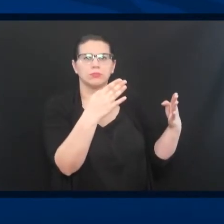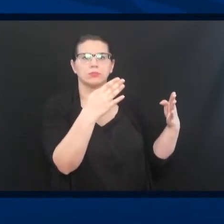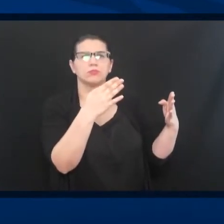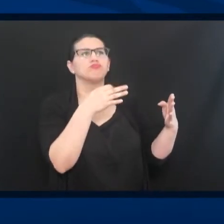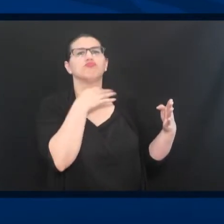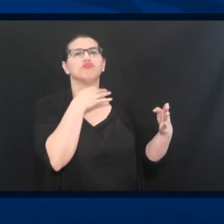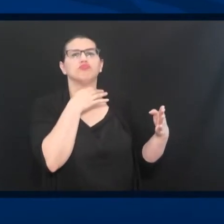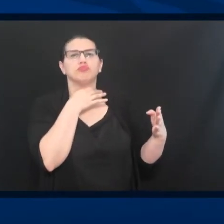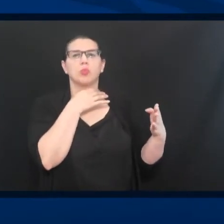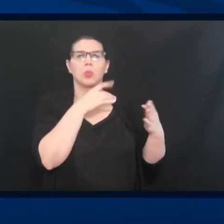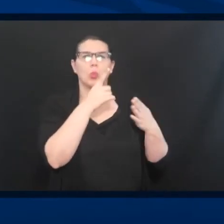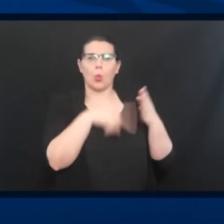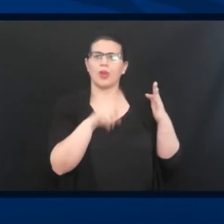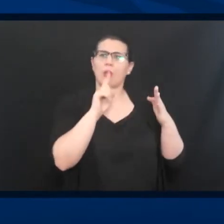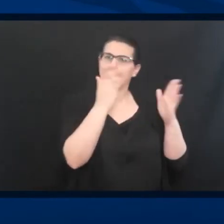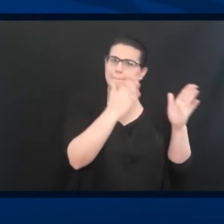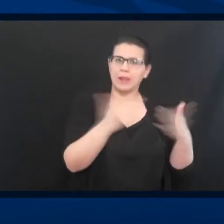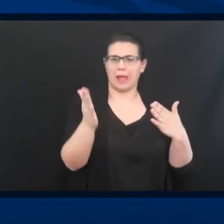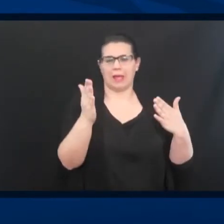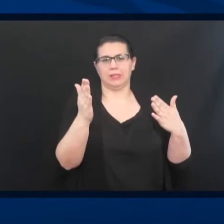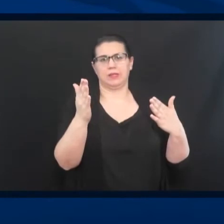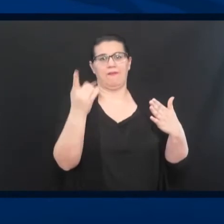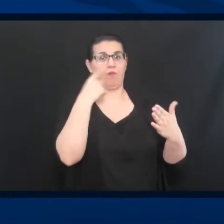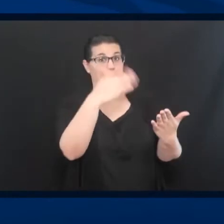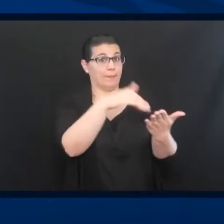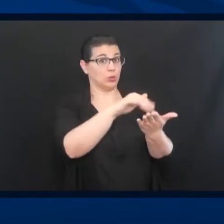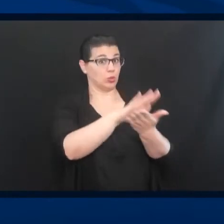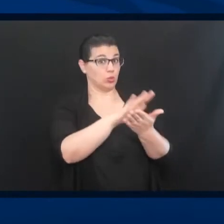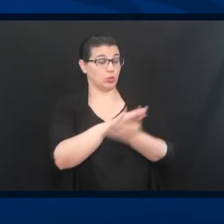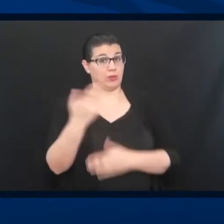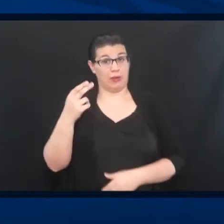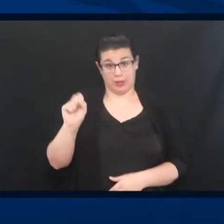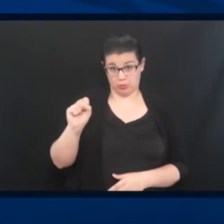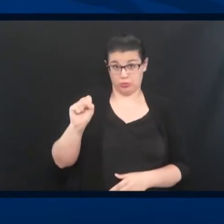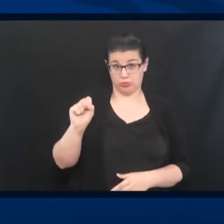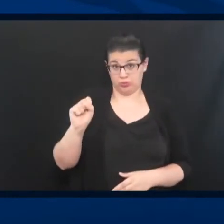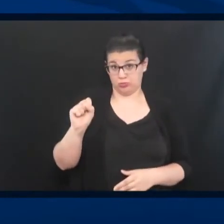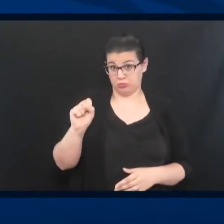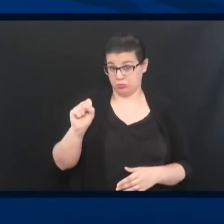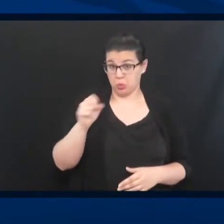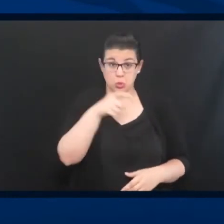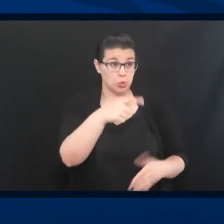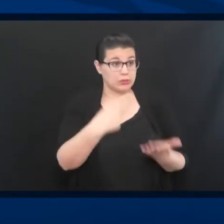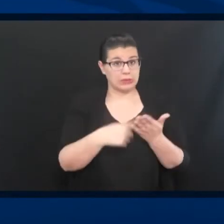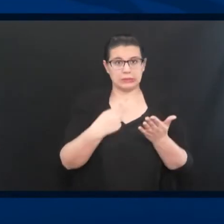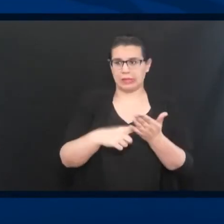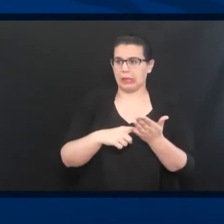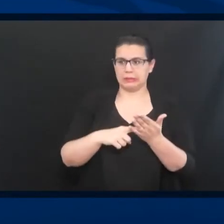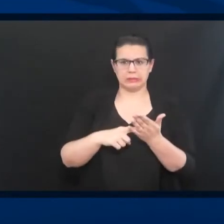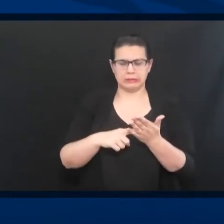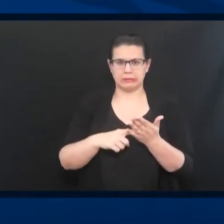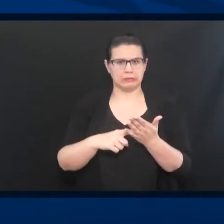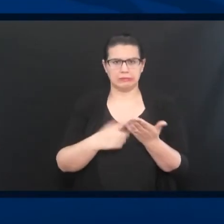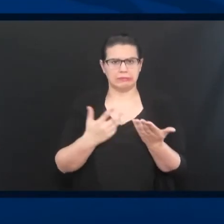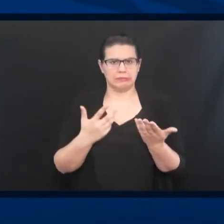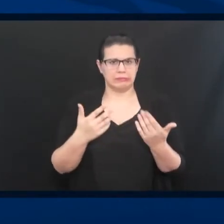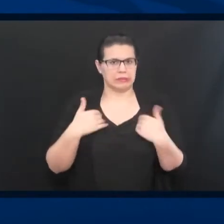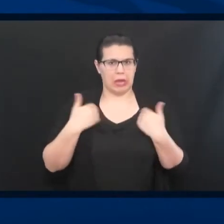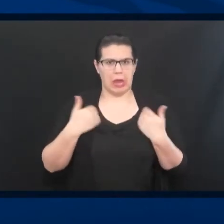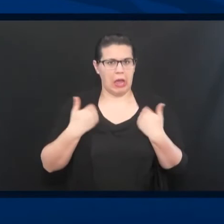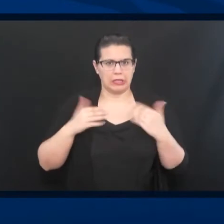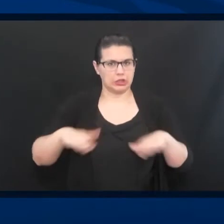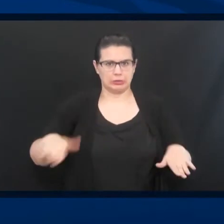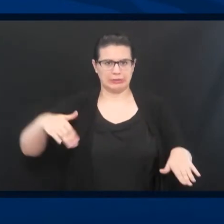clinics in all middle schools and high schools around the state? You're talking about the young people and how difficult it is to get the shots in the arms, especially